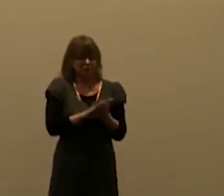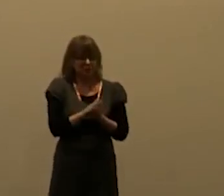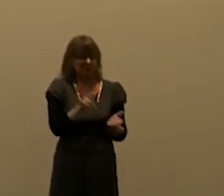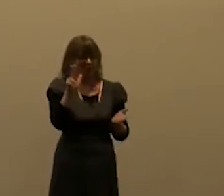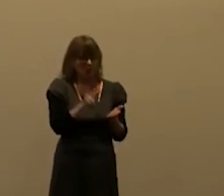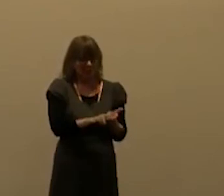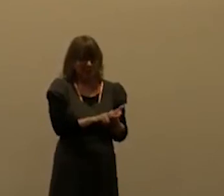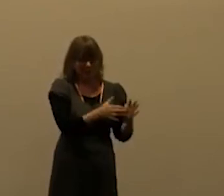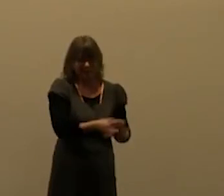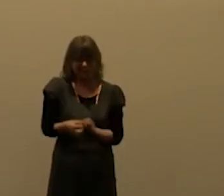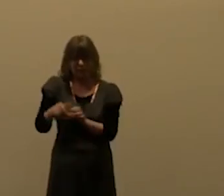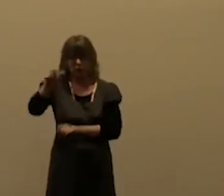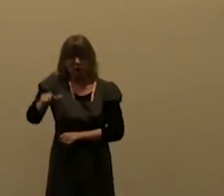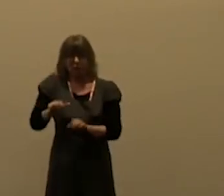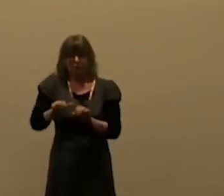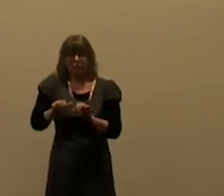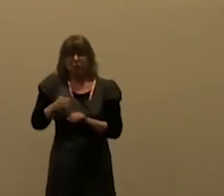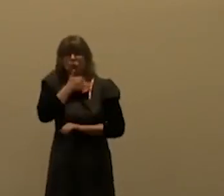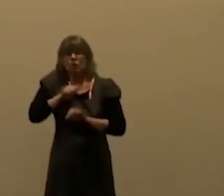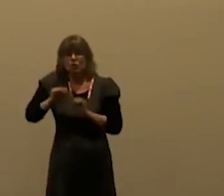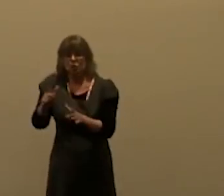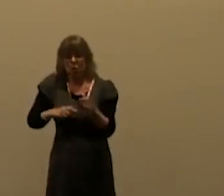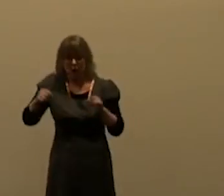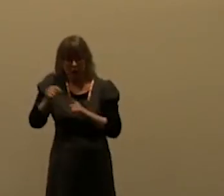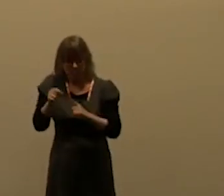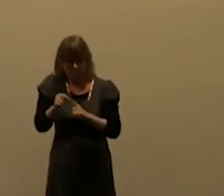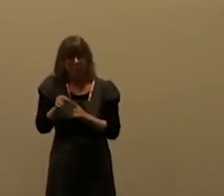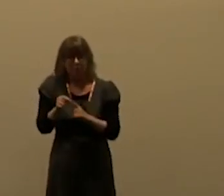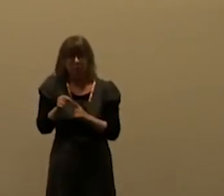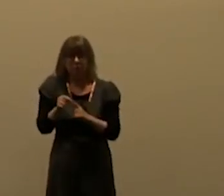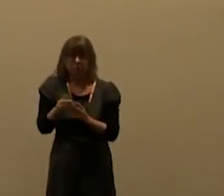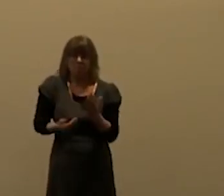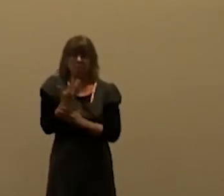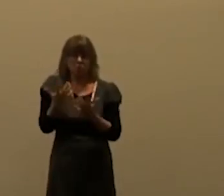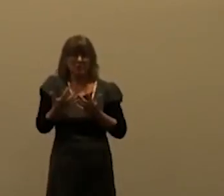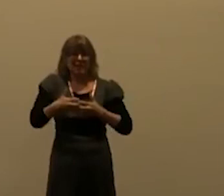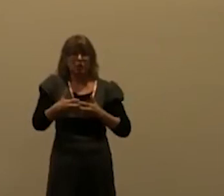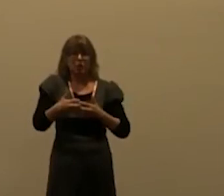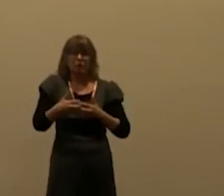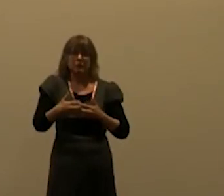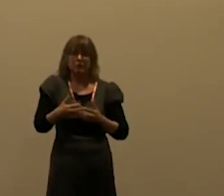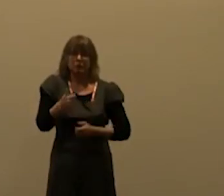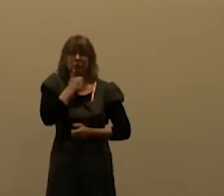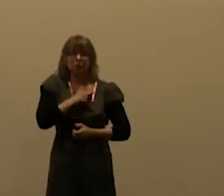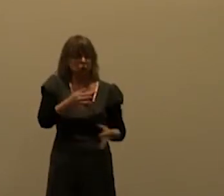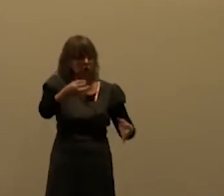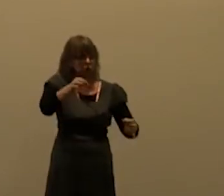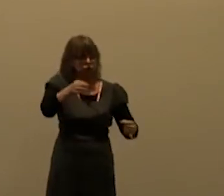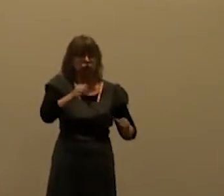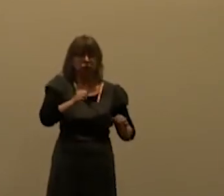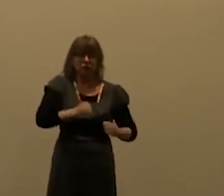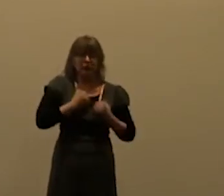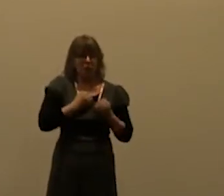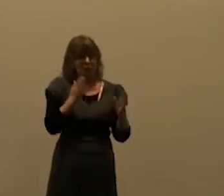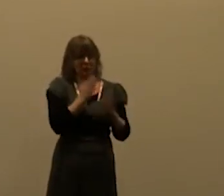authenticating against a tenant using, an app, more modern technology. So we can use a certificate and say this is our application ID, our secret, and our